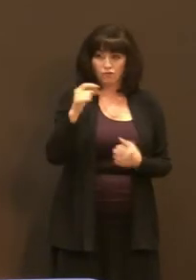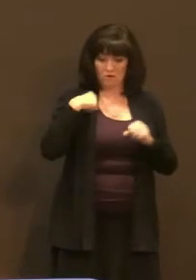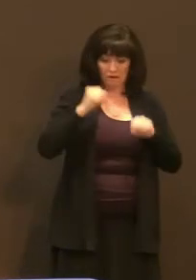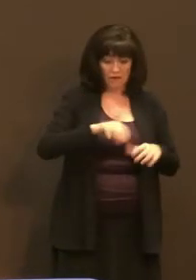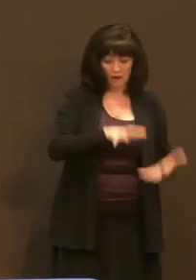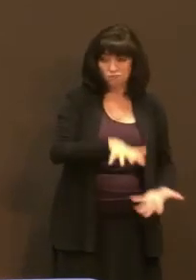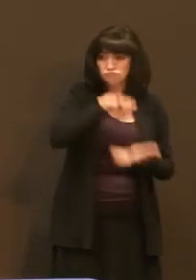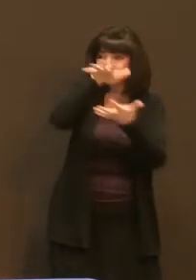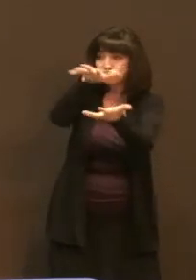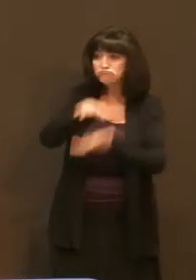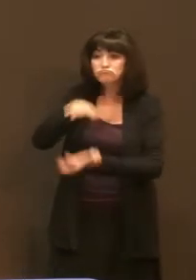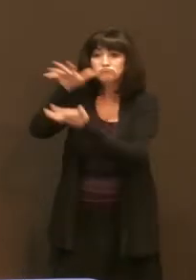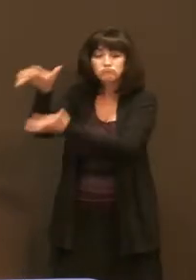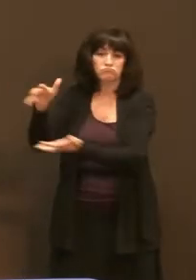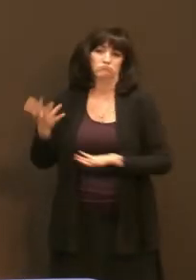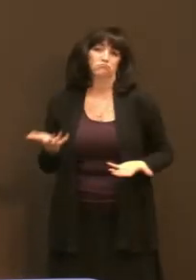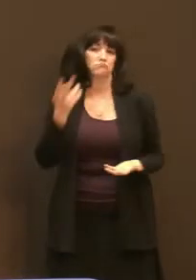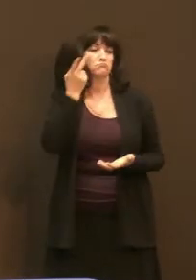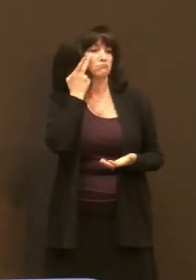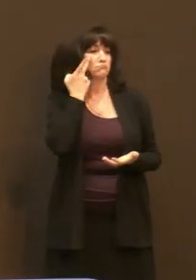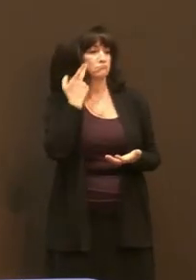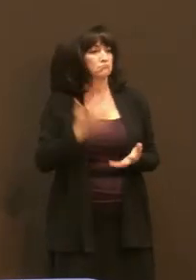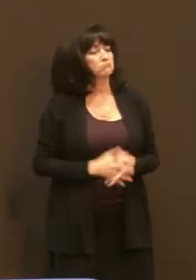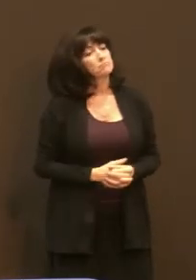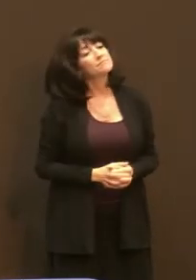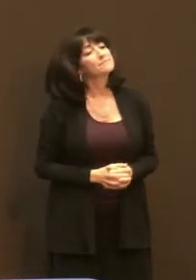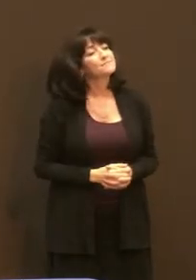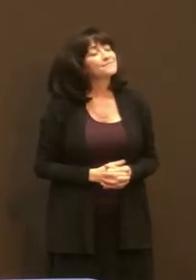borders. Thank you.